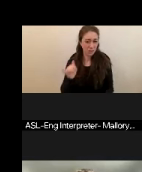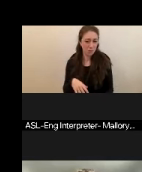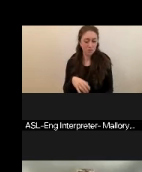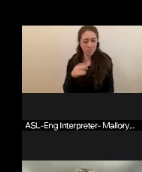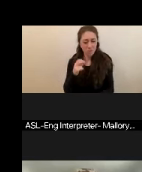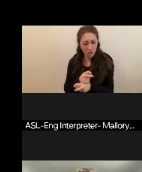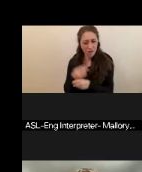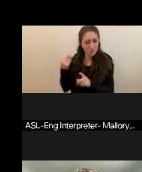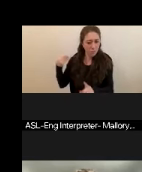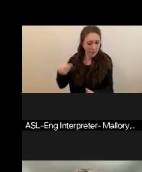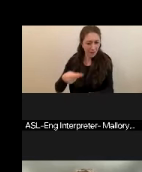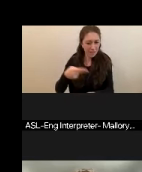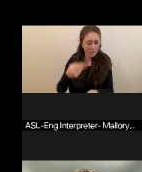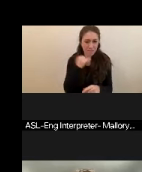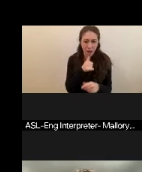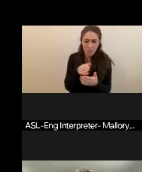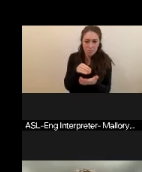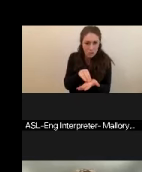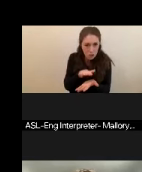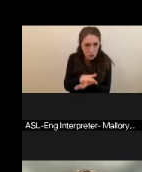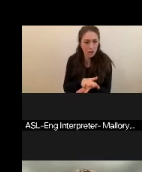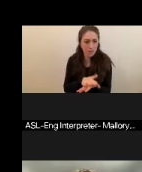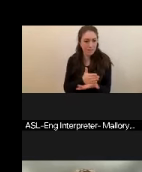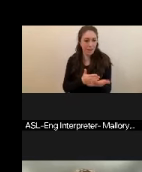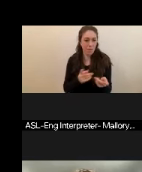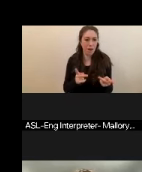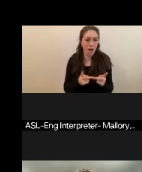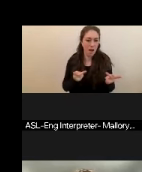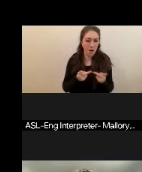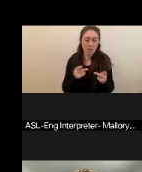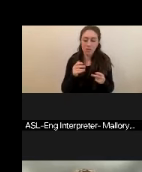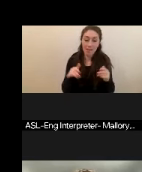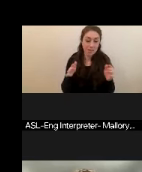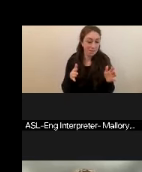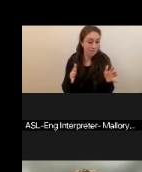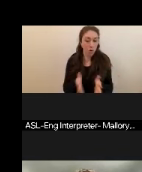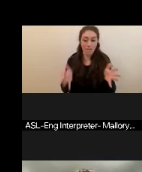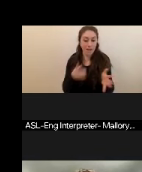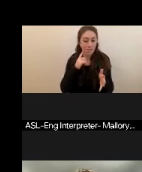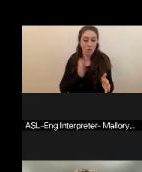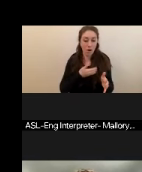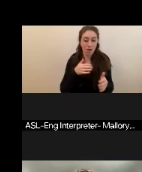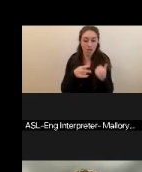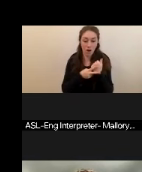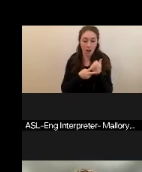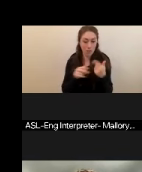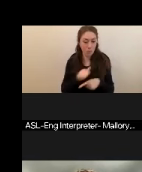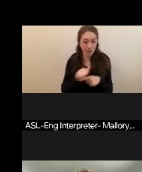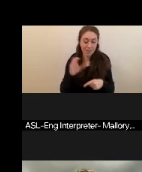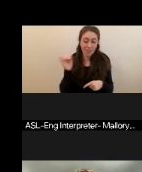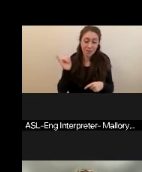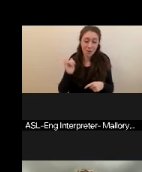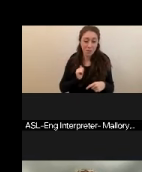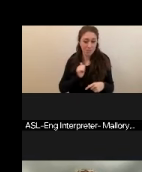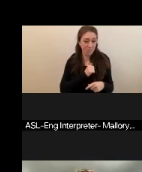local history if it's not preserved somehow. And so that's a massive motivator for our archival practice. And also just as artists